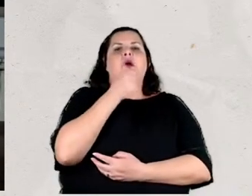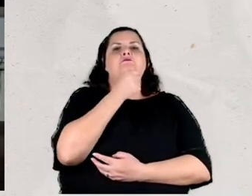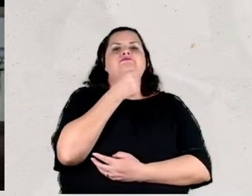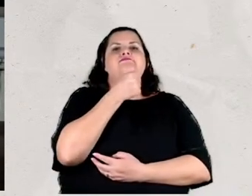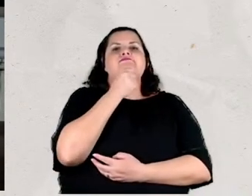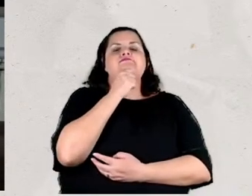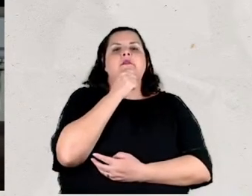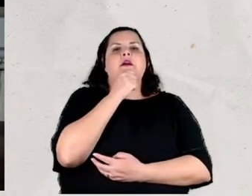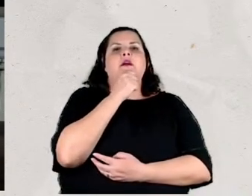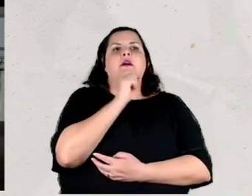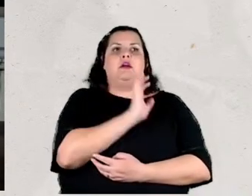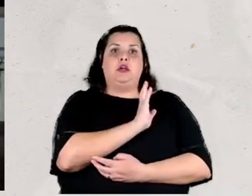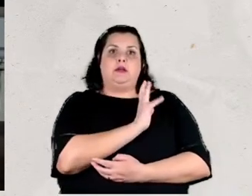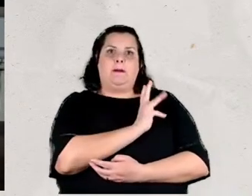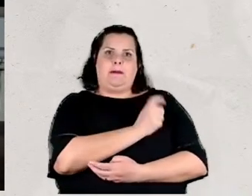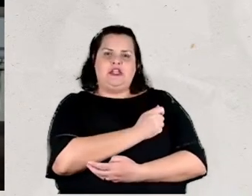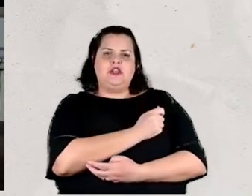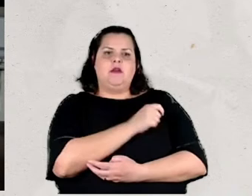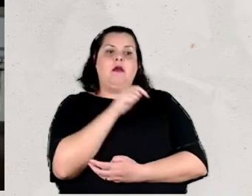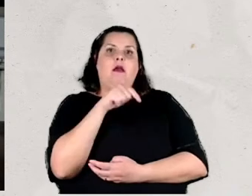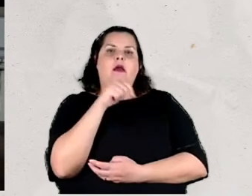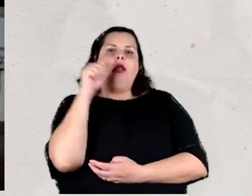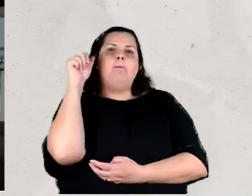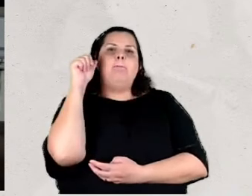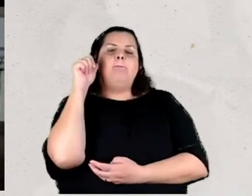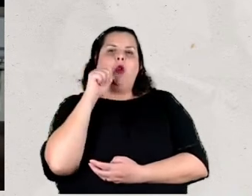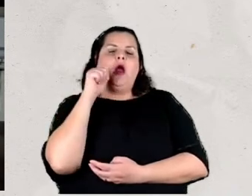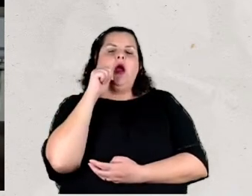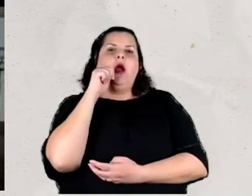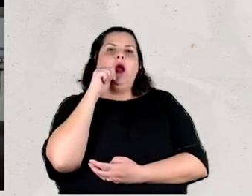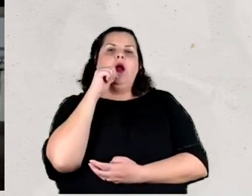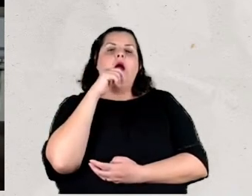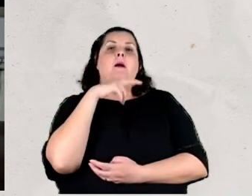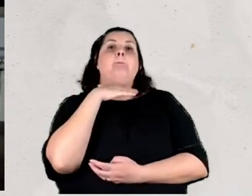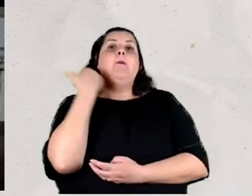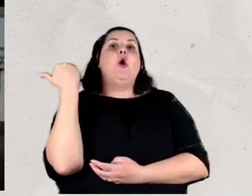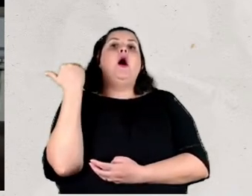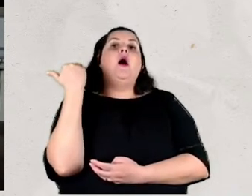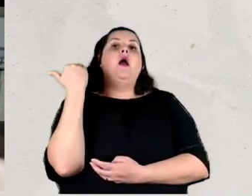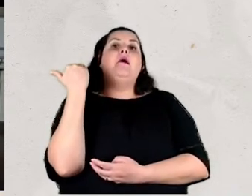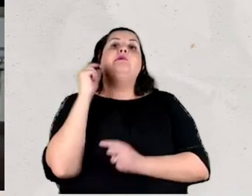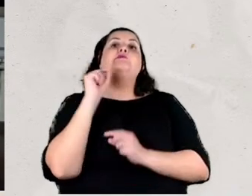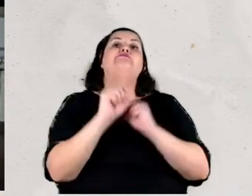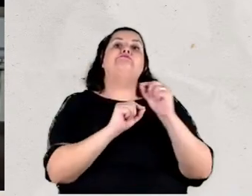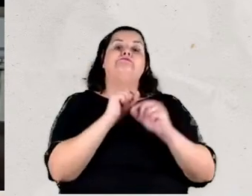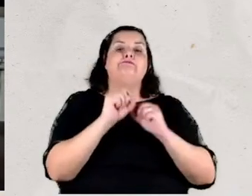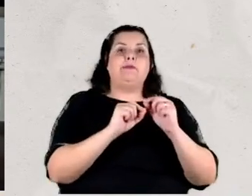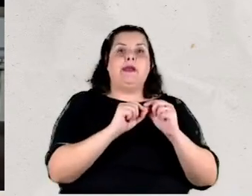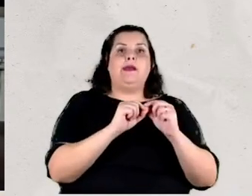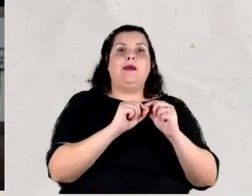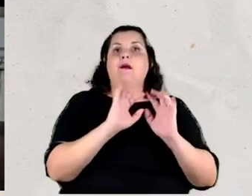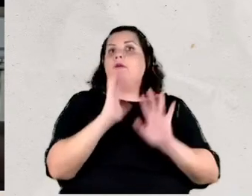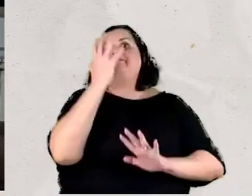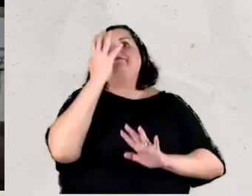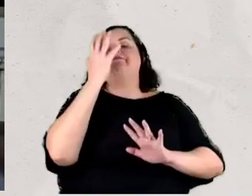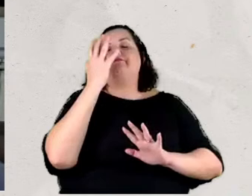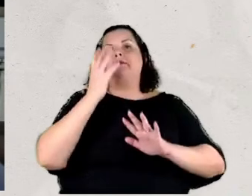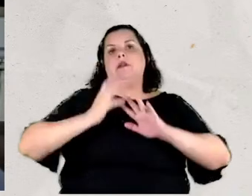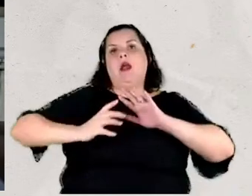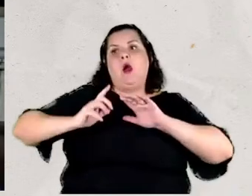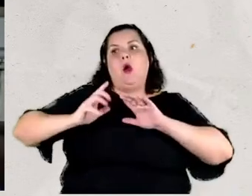an Israeli? Was she killed deliberately by an Israeli? Was she killed deliberately by an Israeli